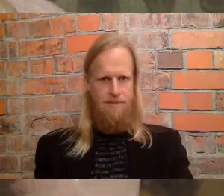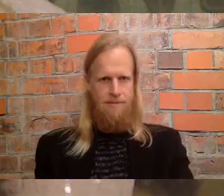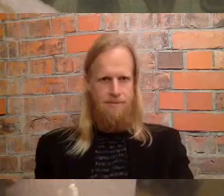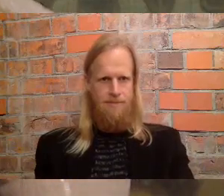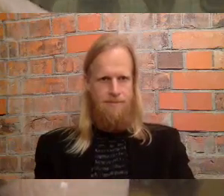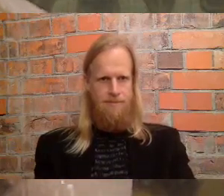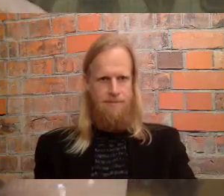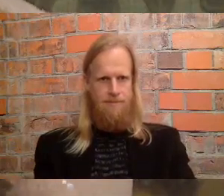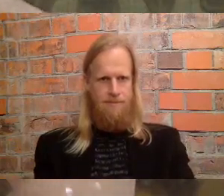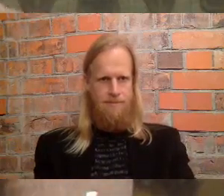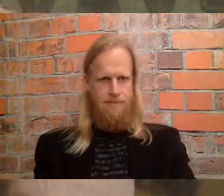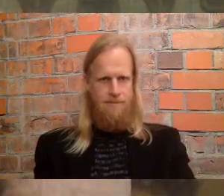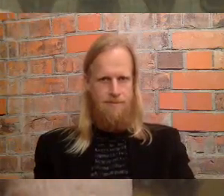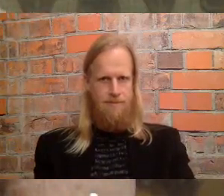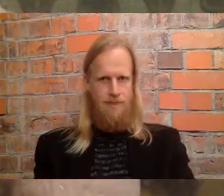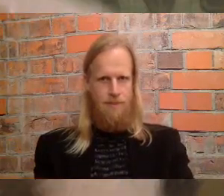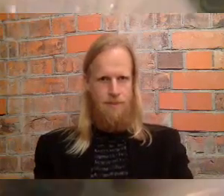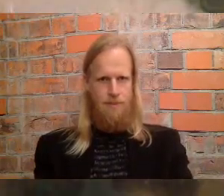Listen for an answer.